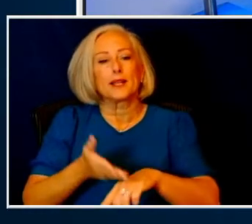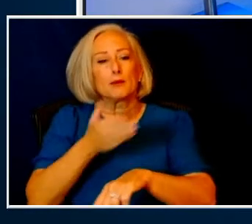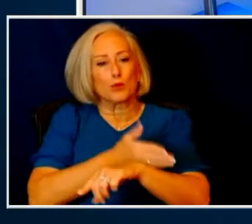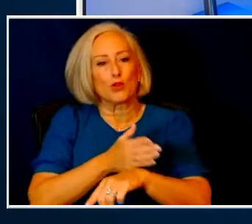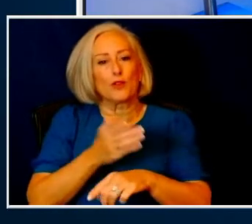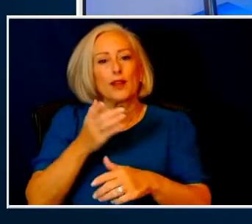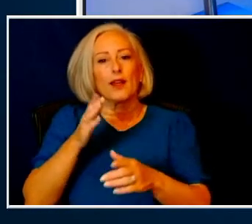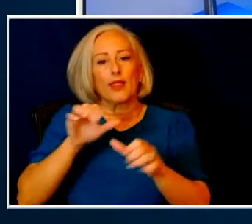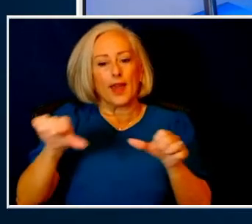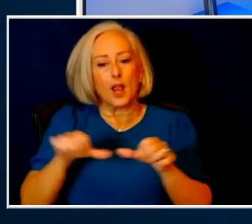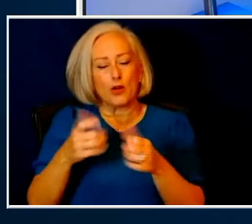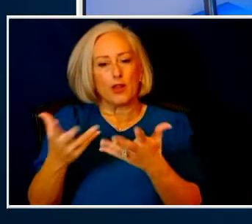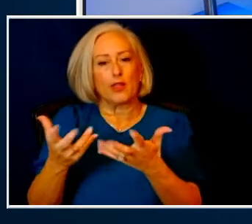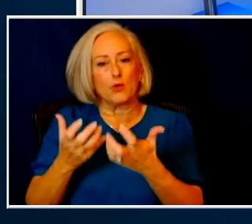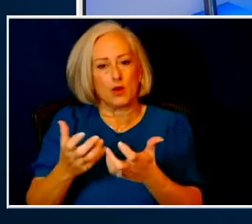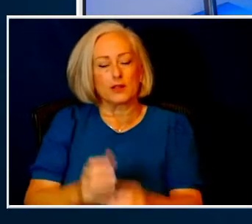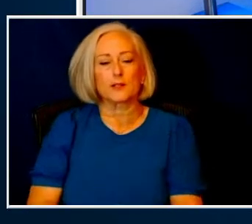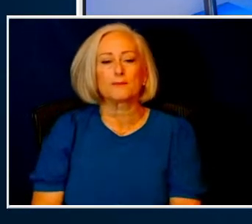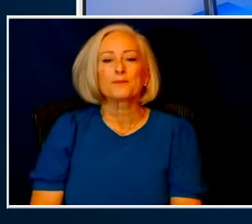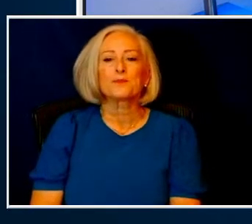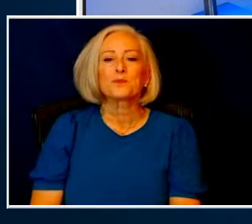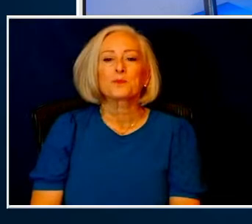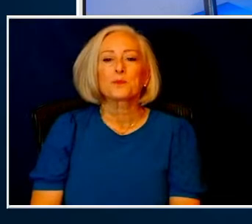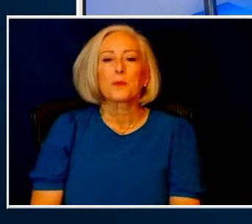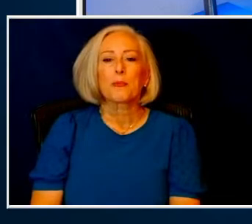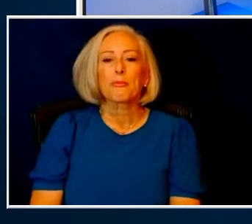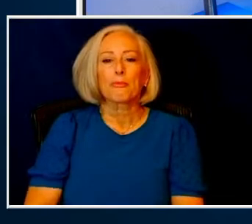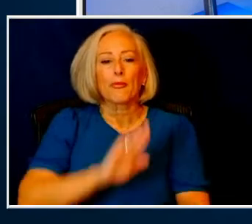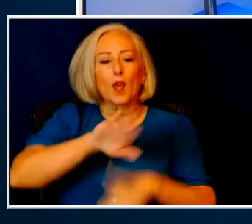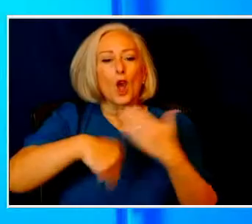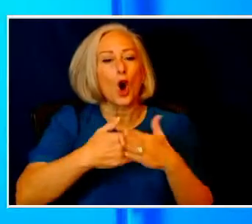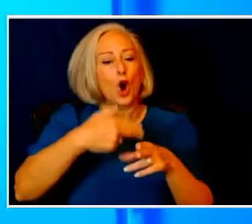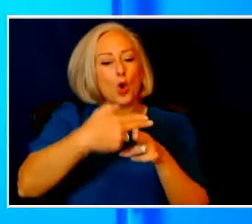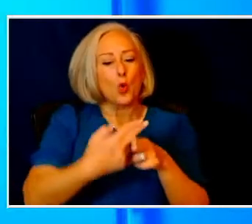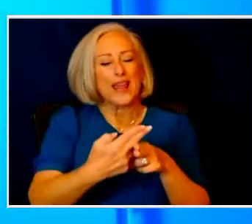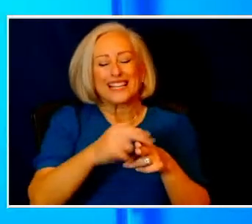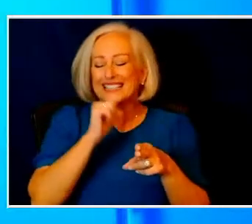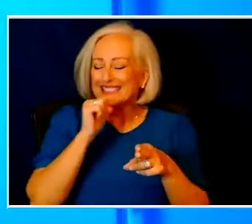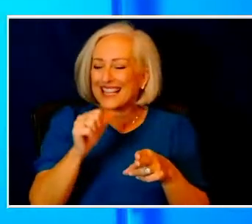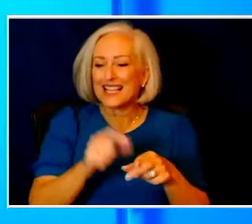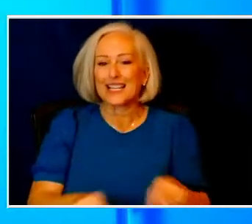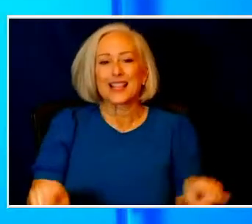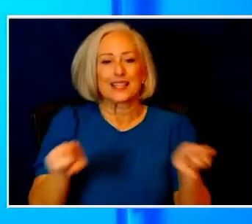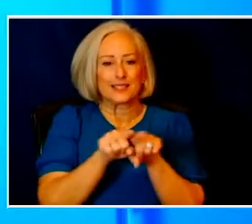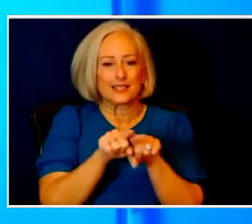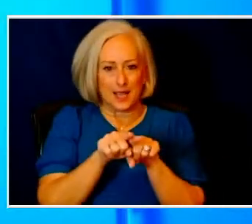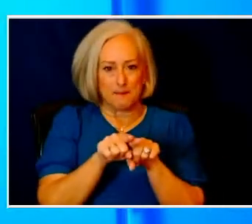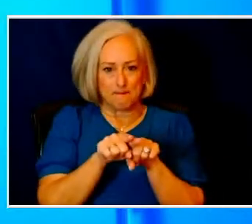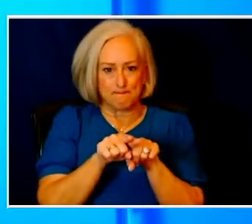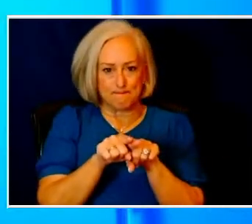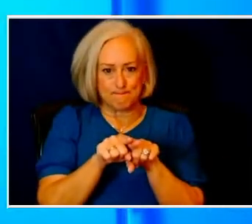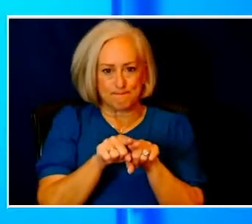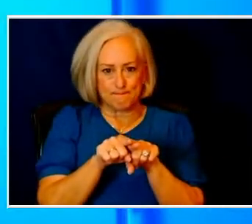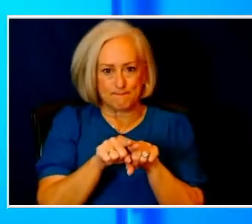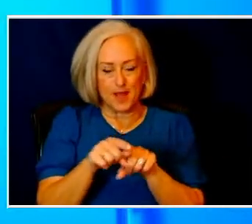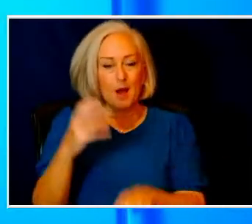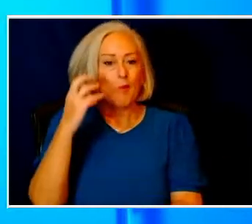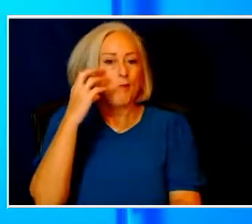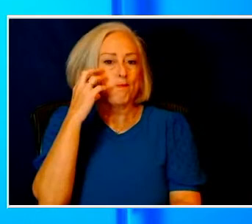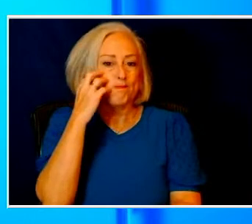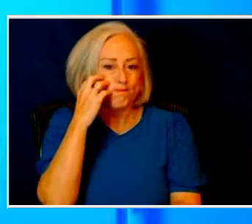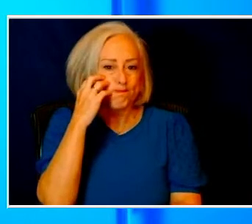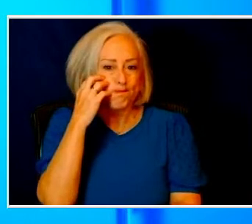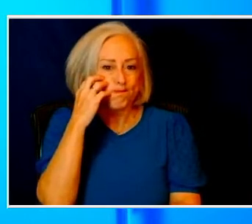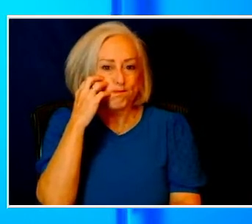also comment. So all weight is not the same. the fat that's present sort of in